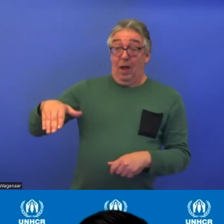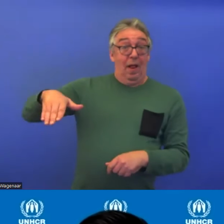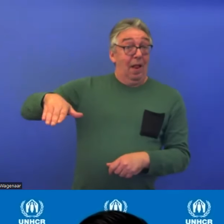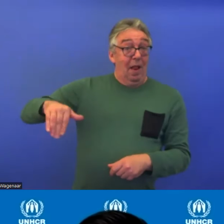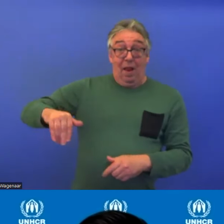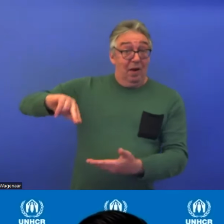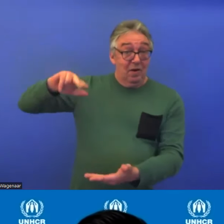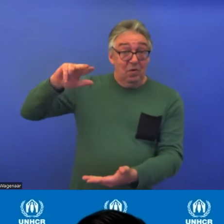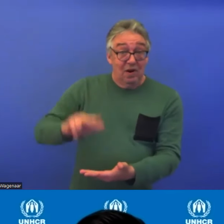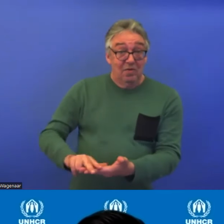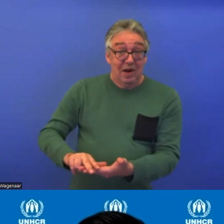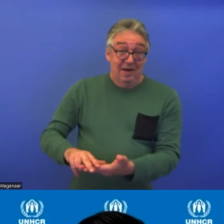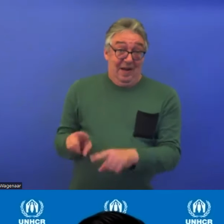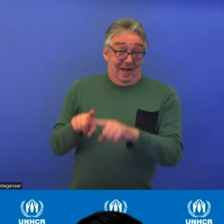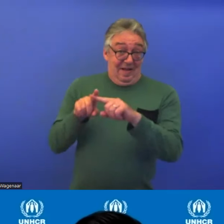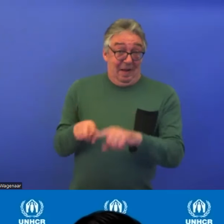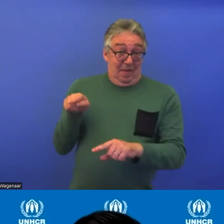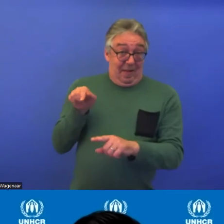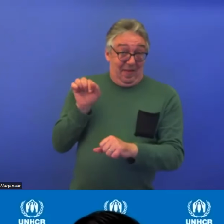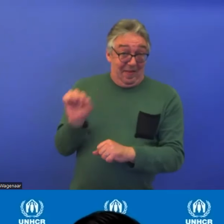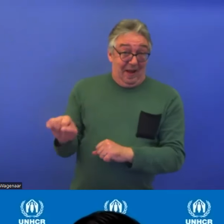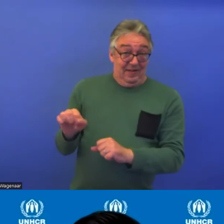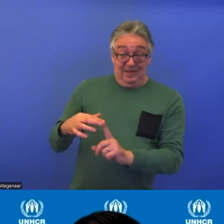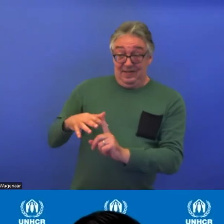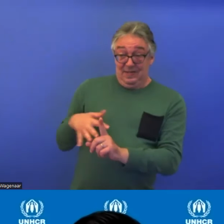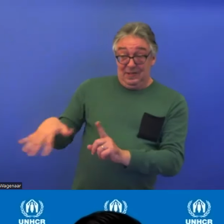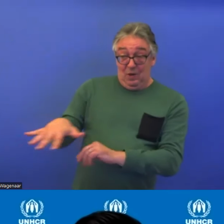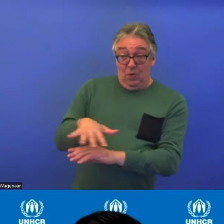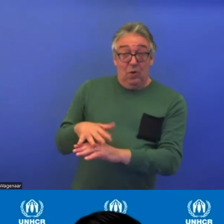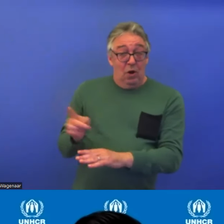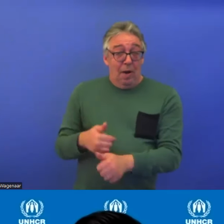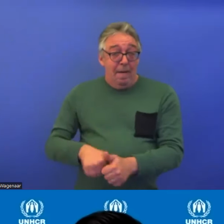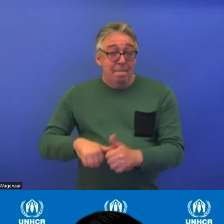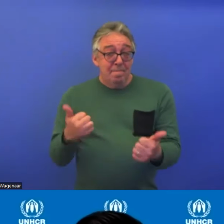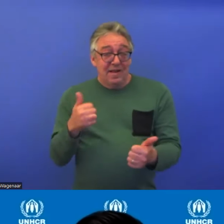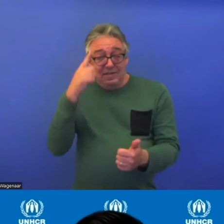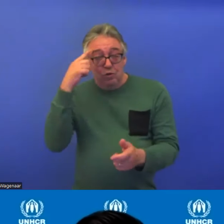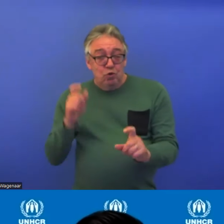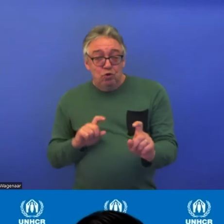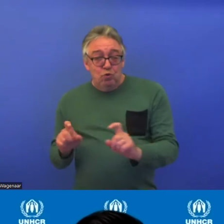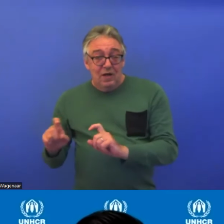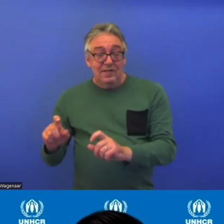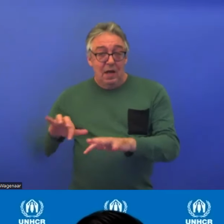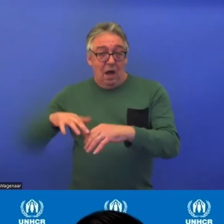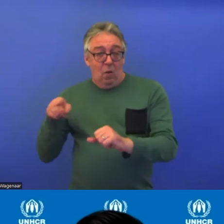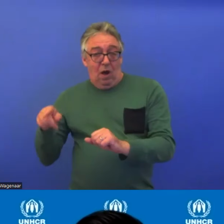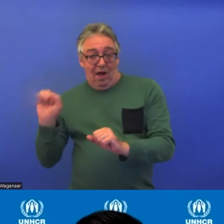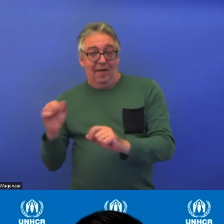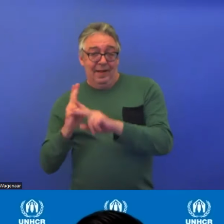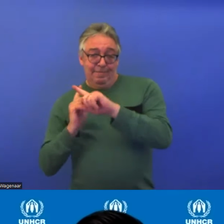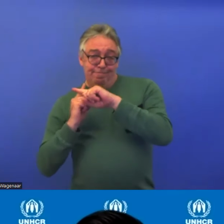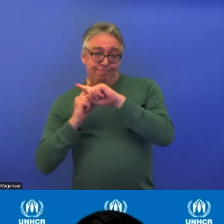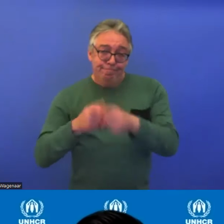would be the best strategy, depending on what is required by